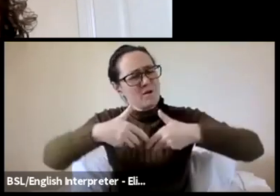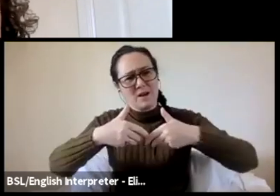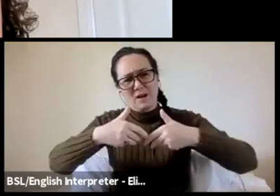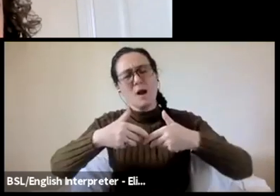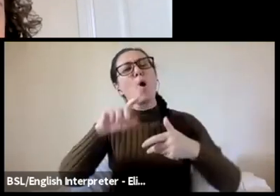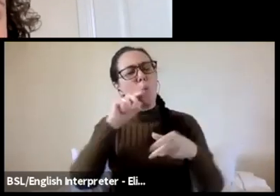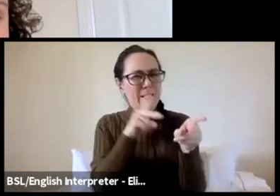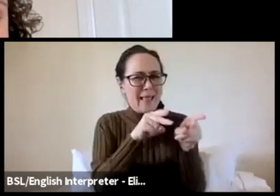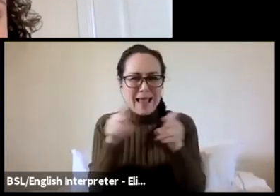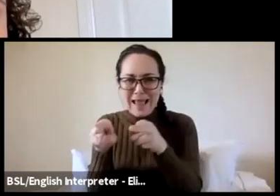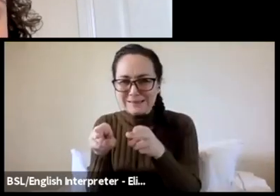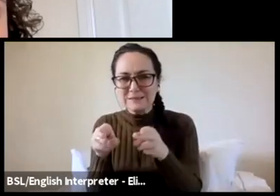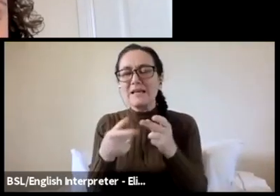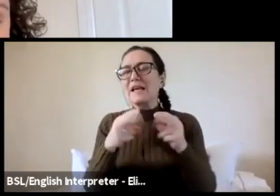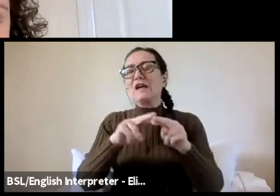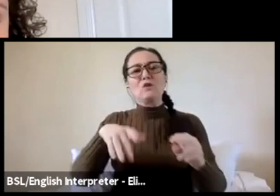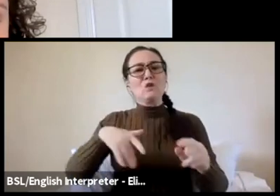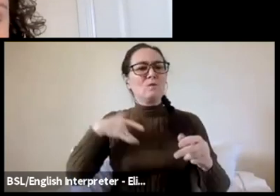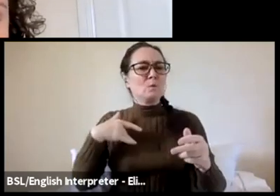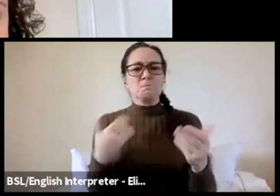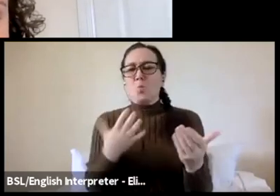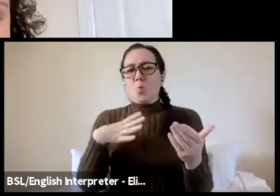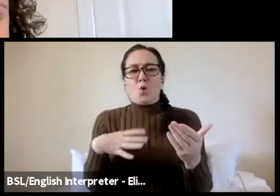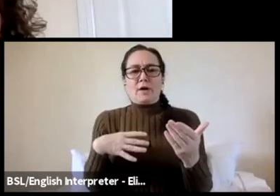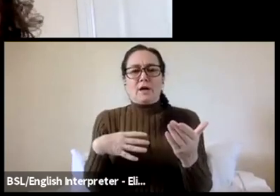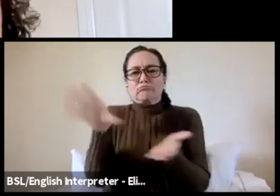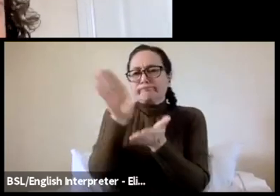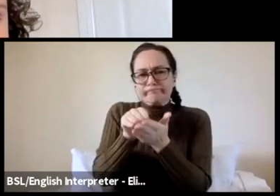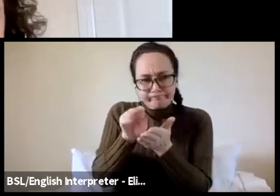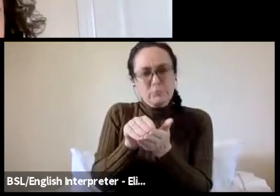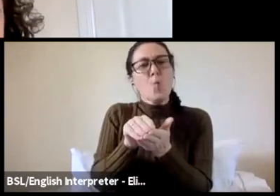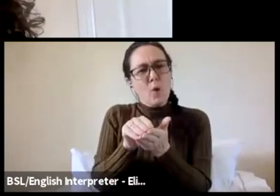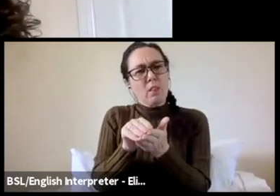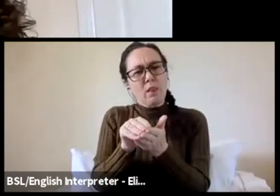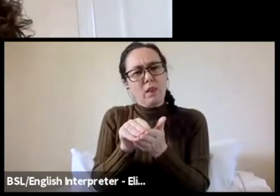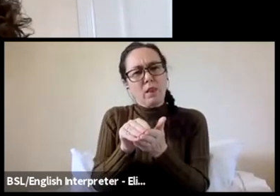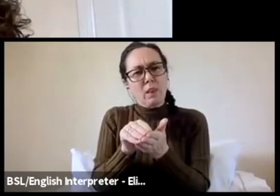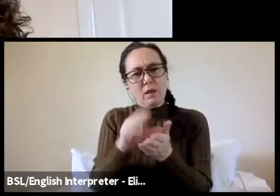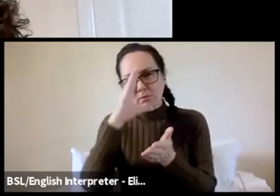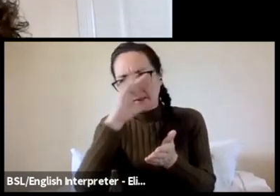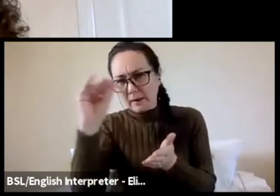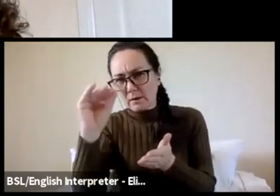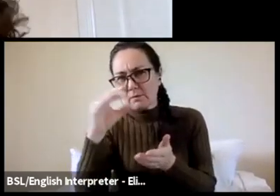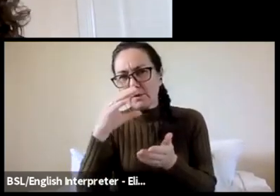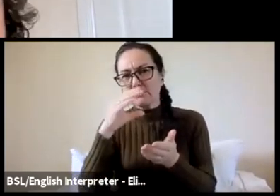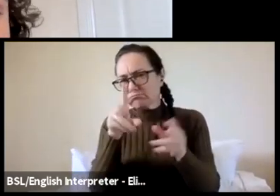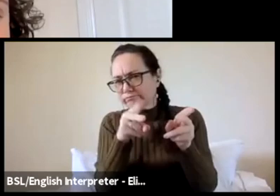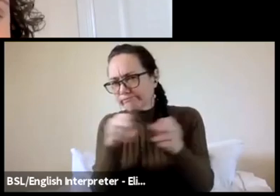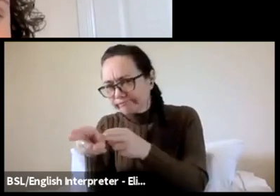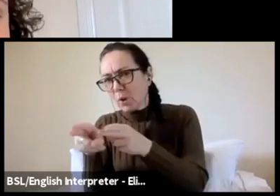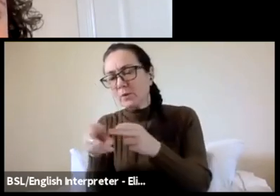edit out anybody who hasn't provided their consent to be recorded. So we will do that after the fact, and don't let that stop you